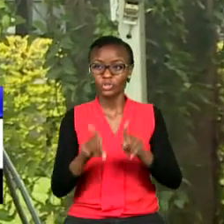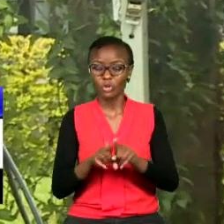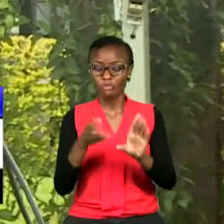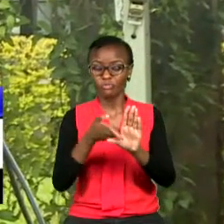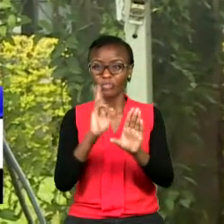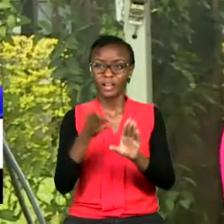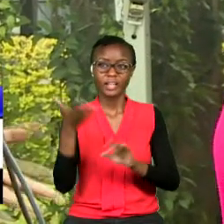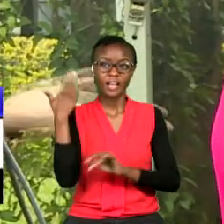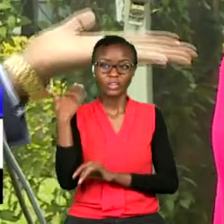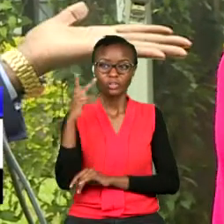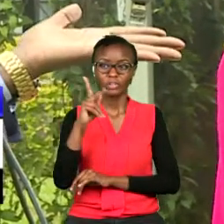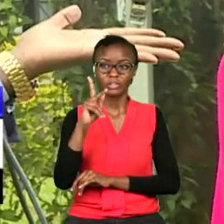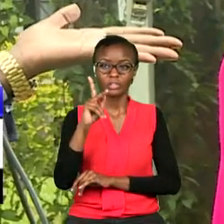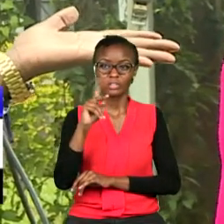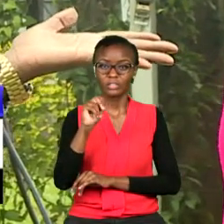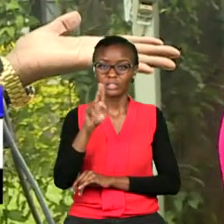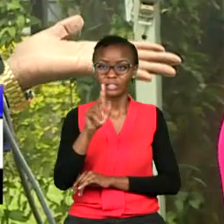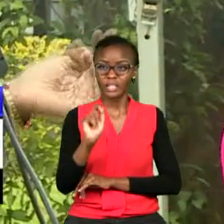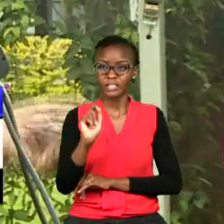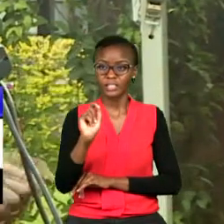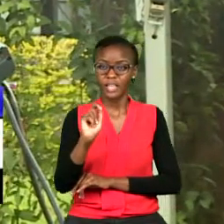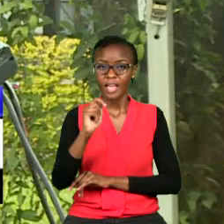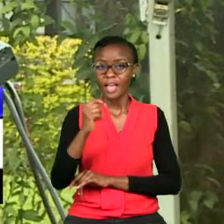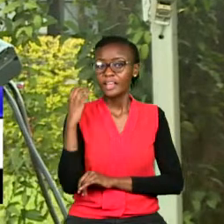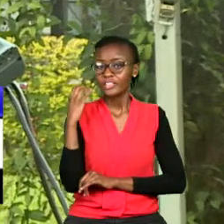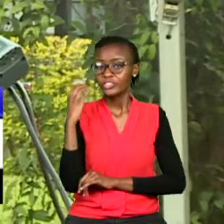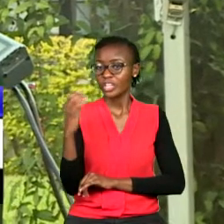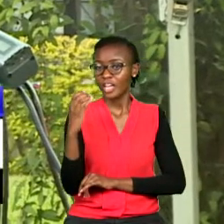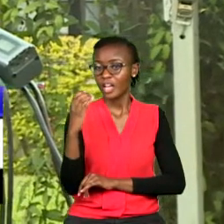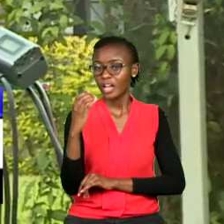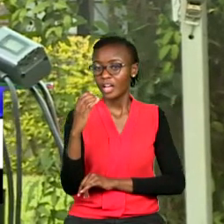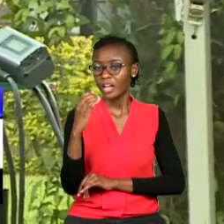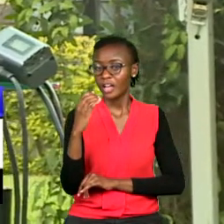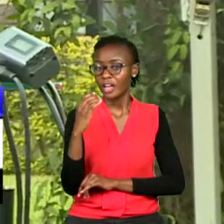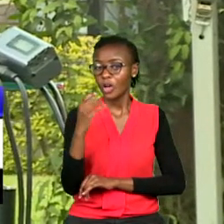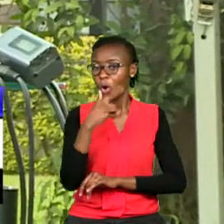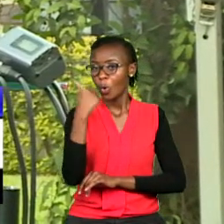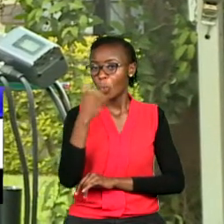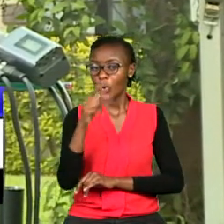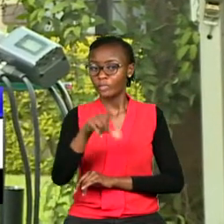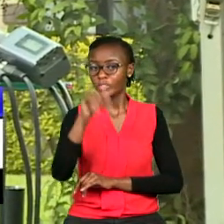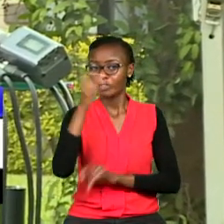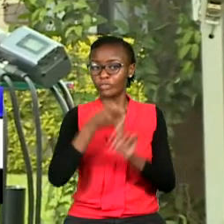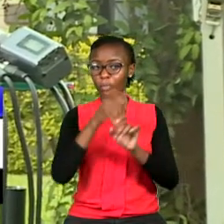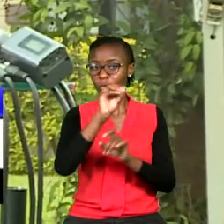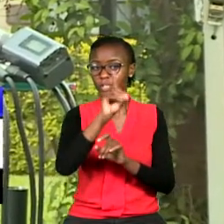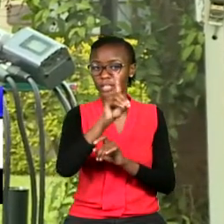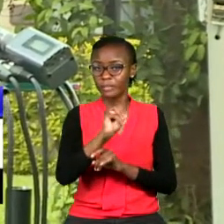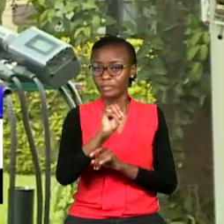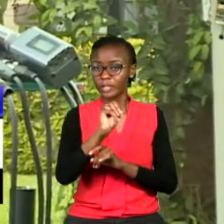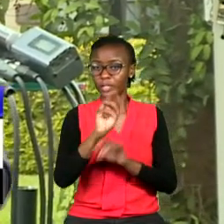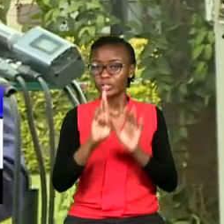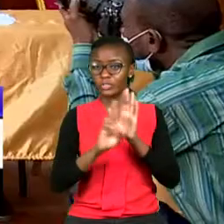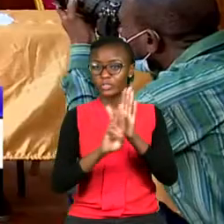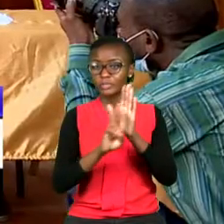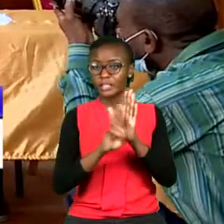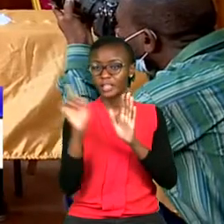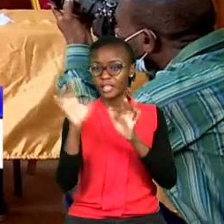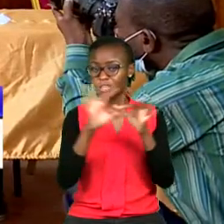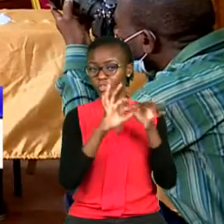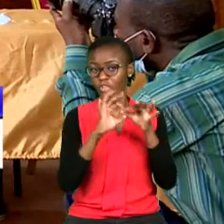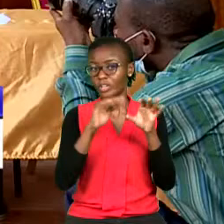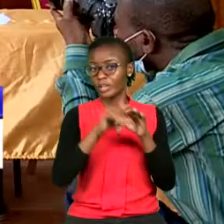former NAT Secretary General Wilson Sossion, who was nominated by the ODM party to represent the union in